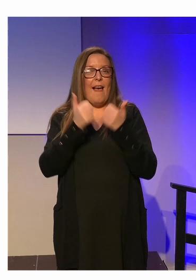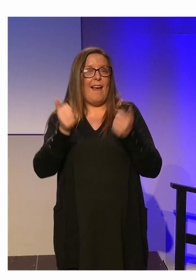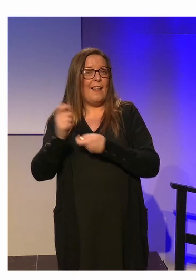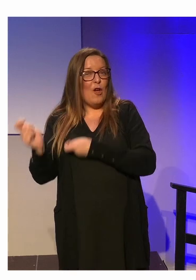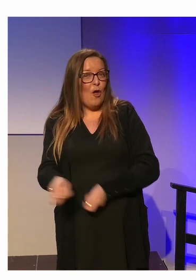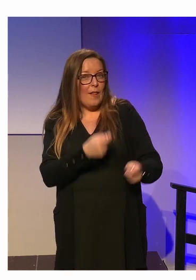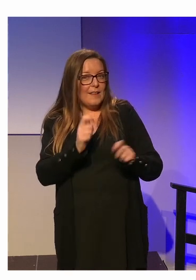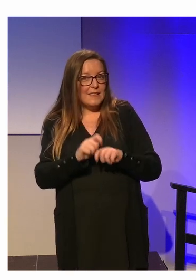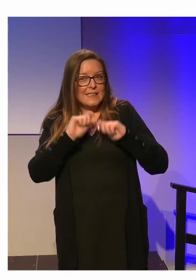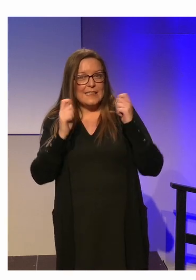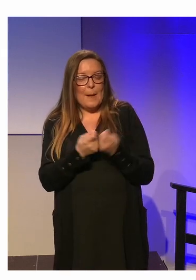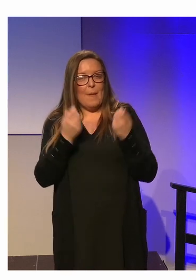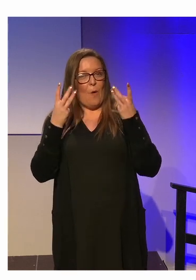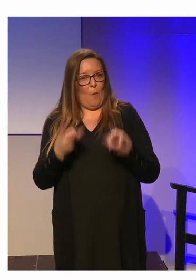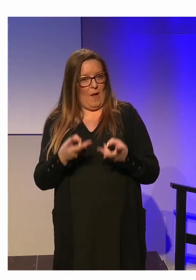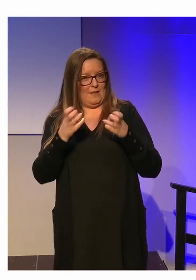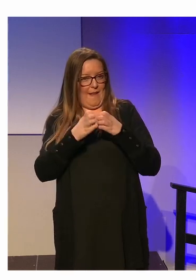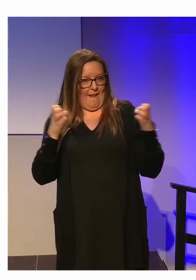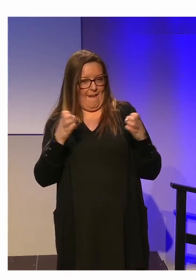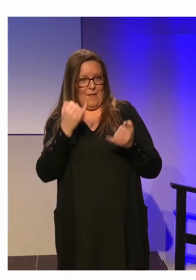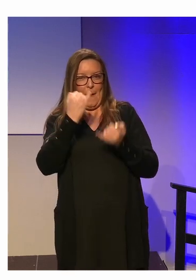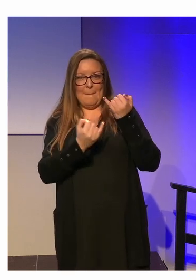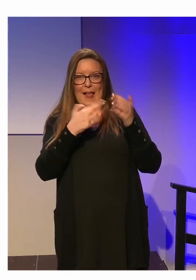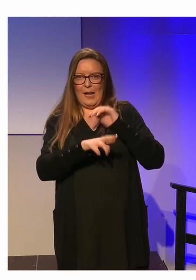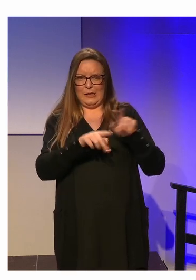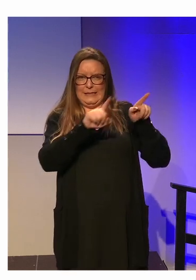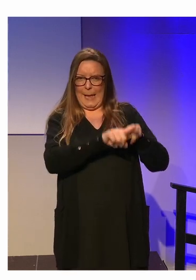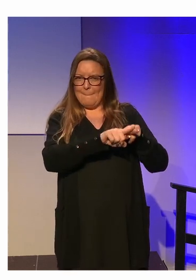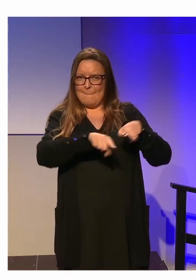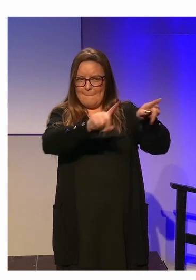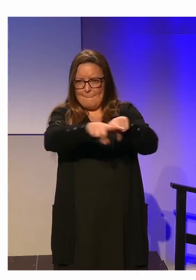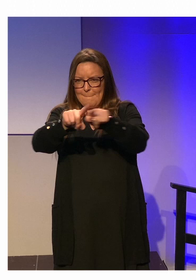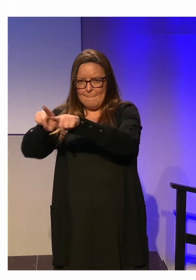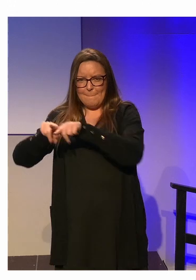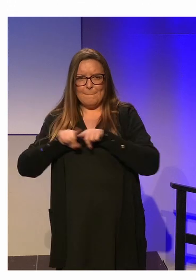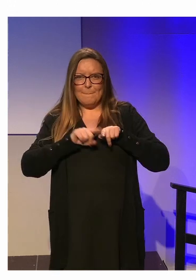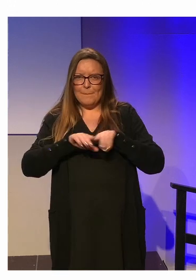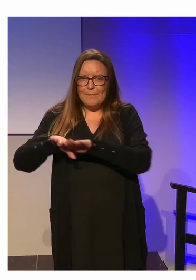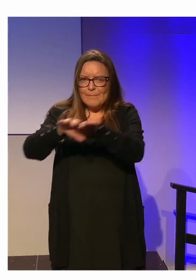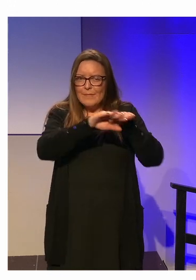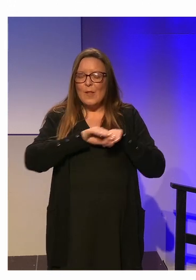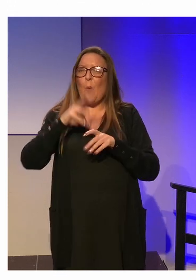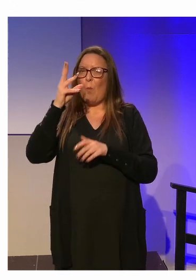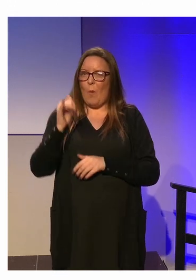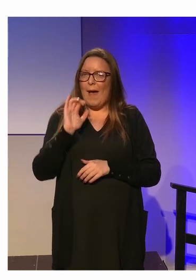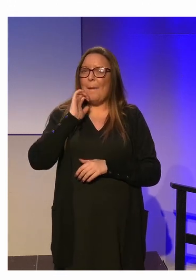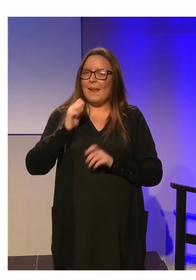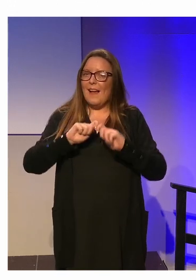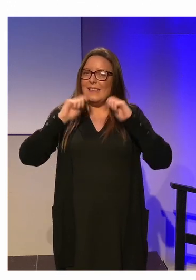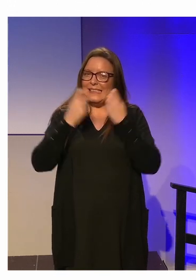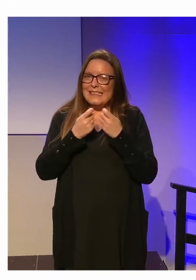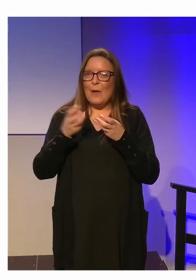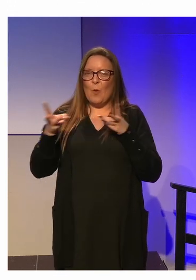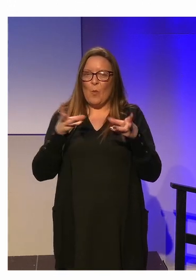teams wants every player to have the exact same profile, right? Because the team is working together, and the culture